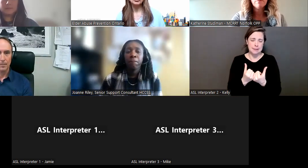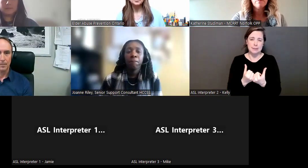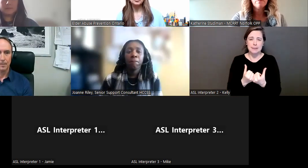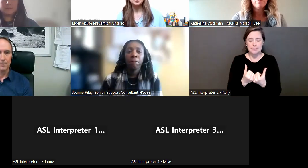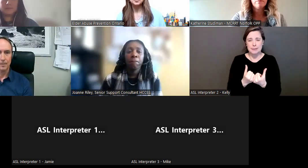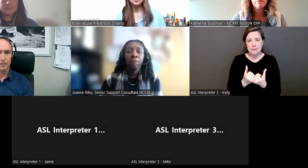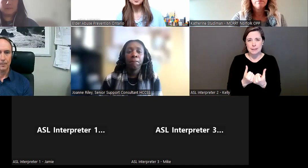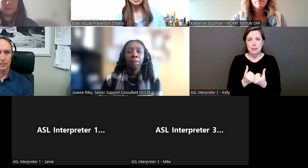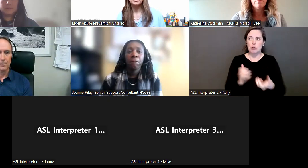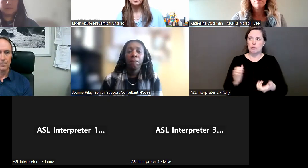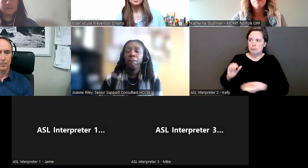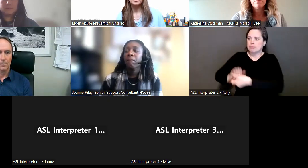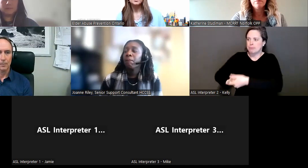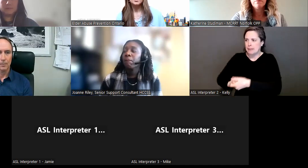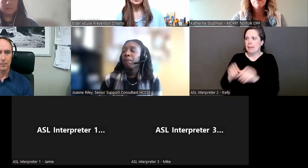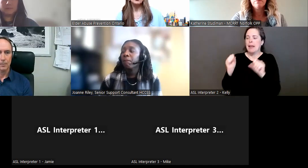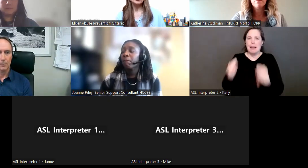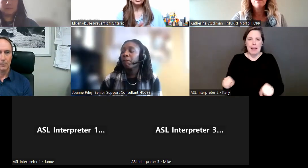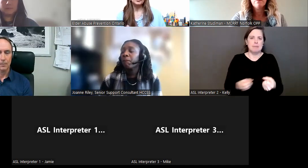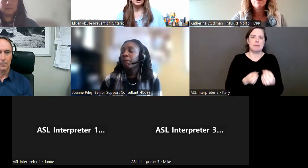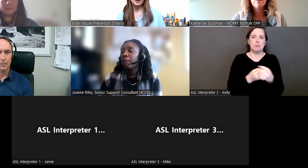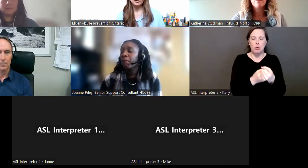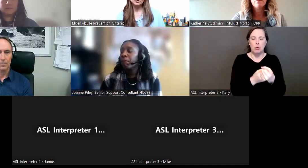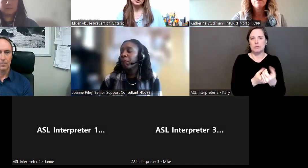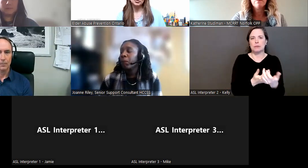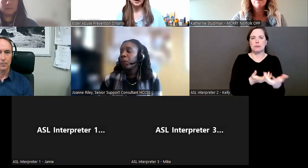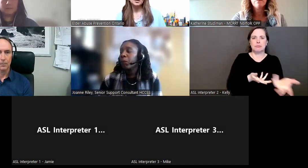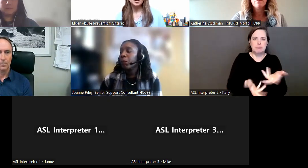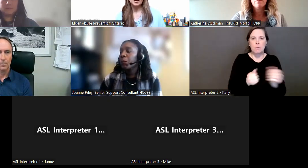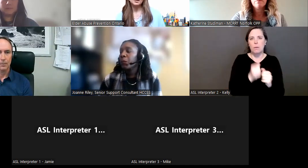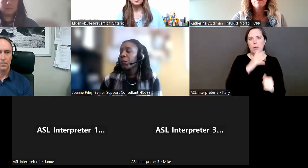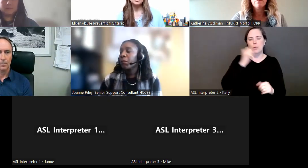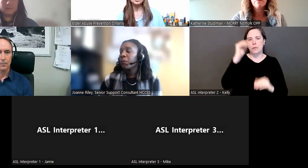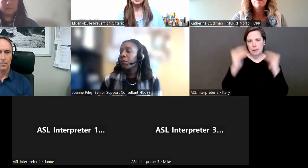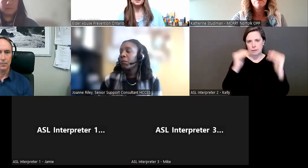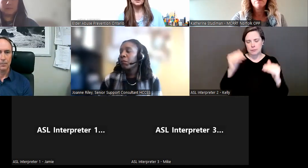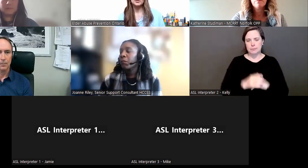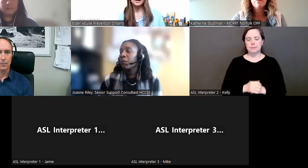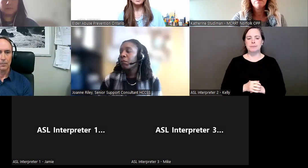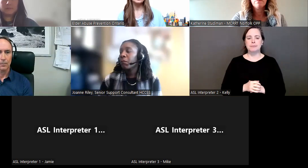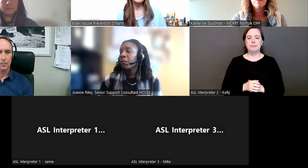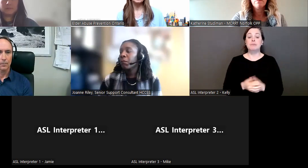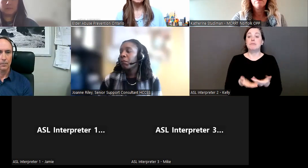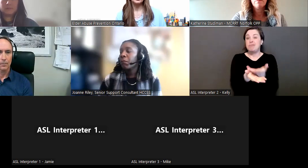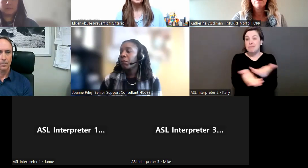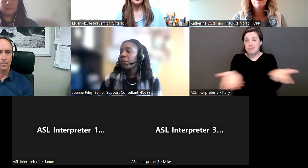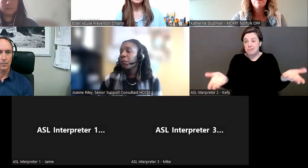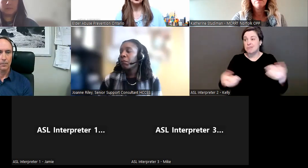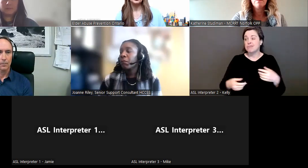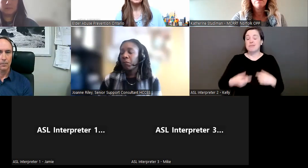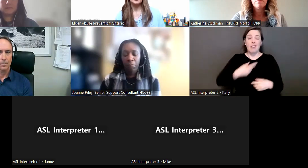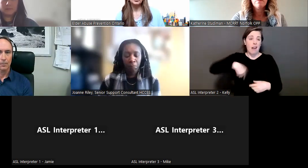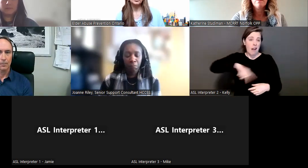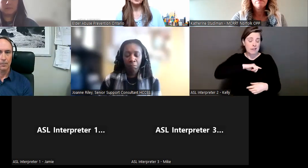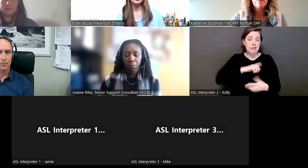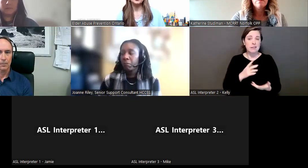adults who are at risk or experiencing abuse. And I think we all learn, those who are joining us today, as well as yourselves, that we can't do this alone, that we do have